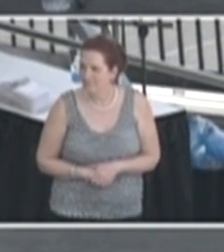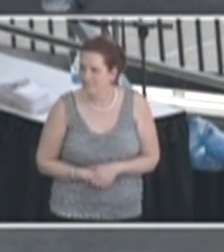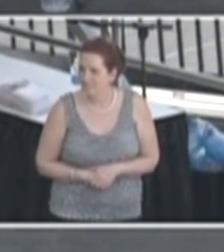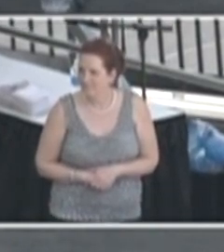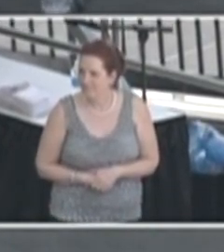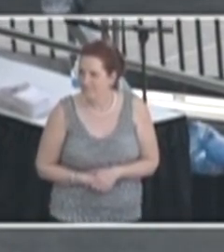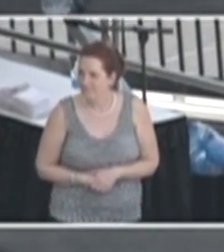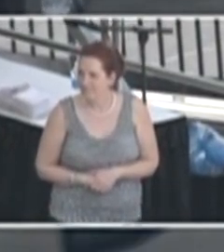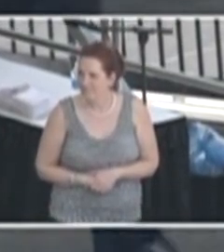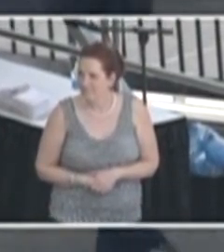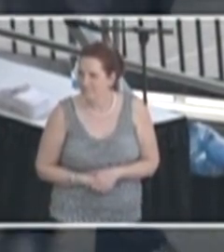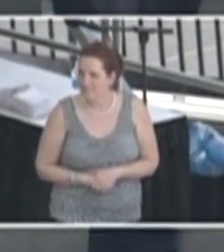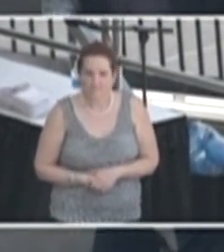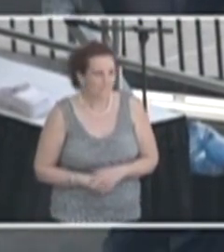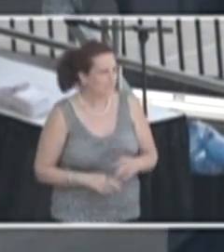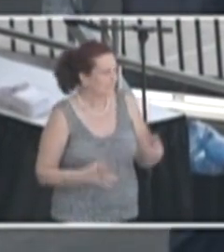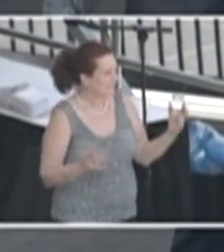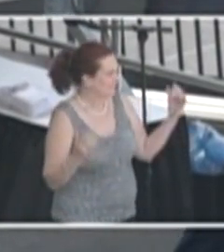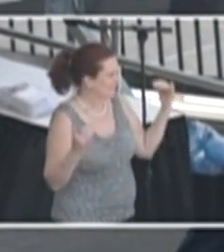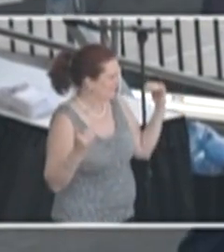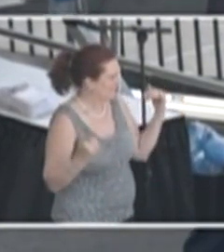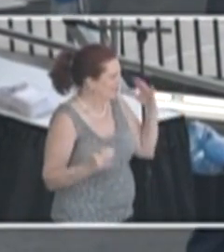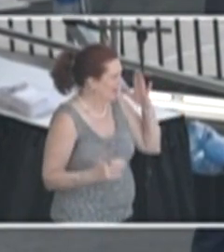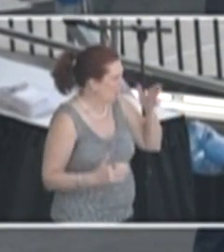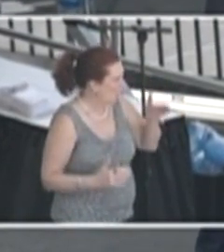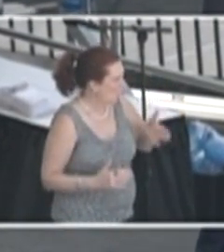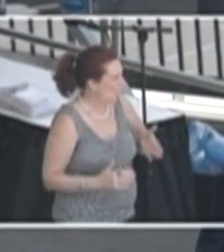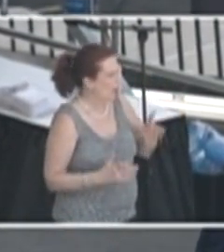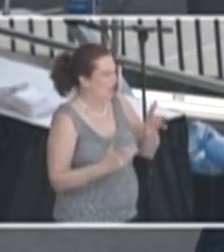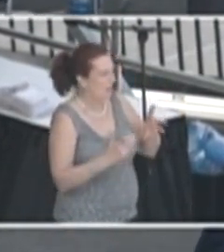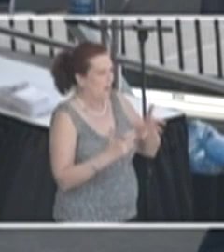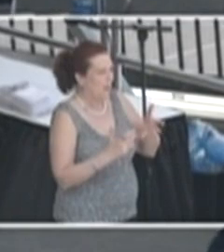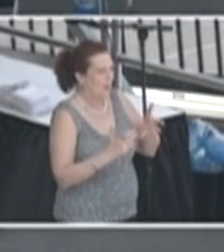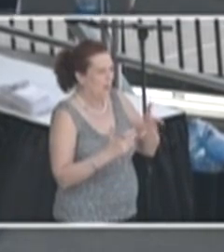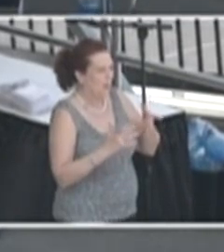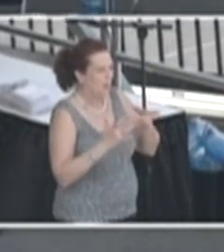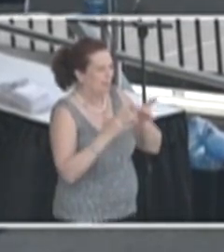he can assist in the turning of the tassels.